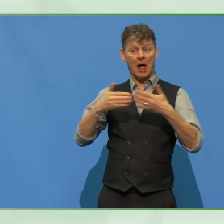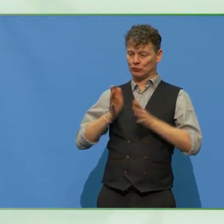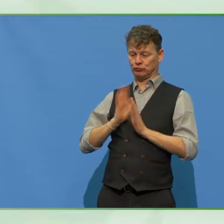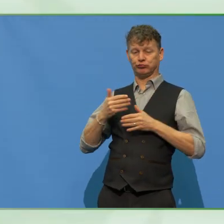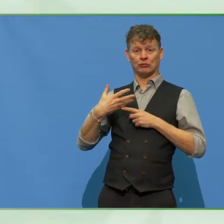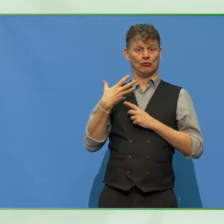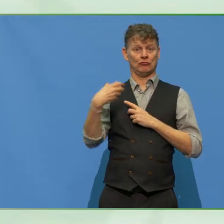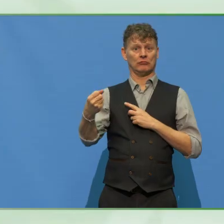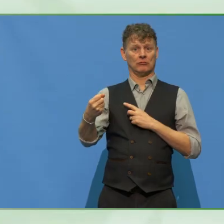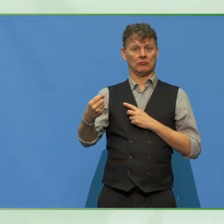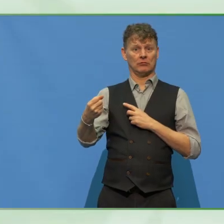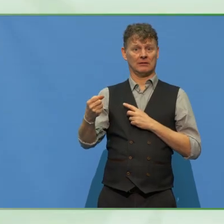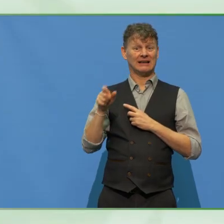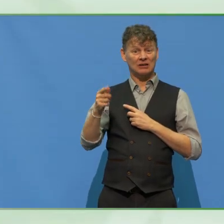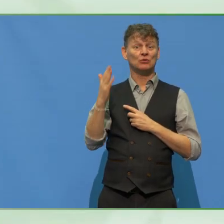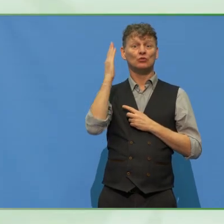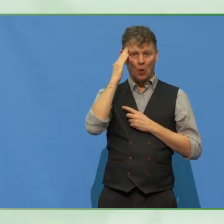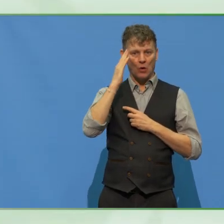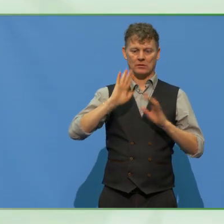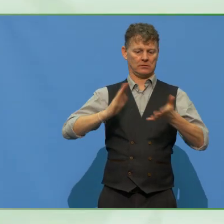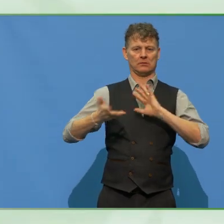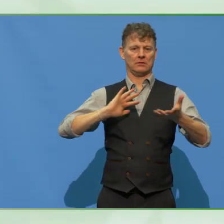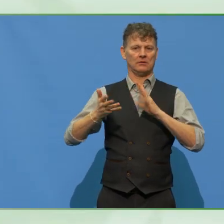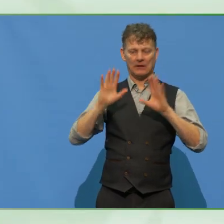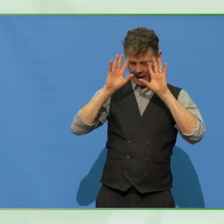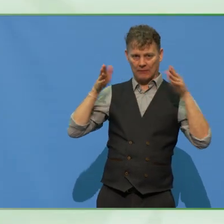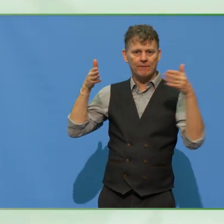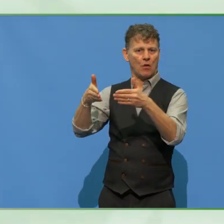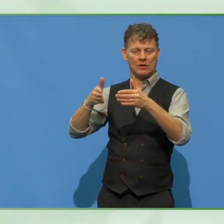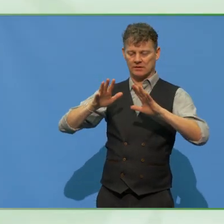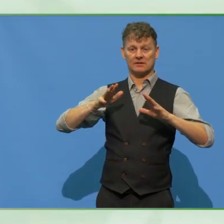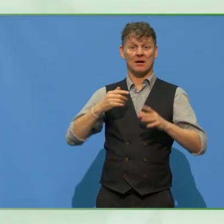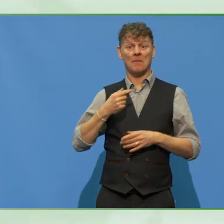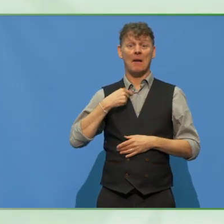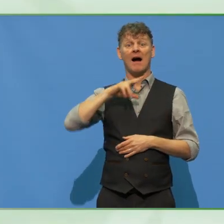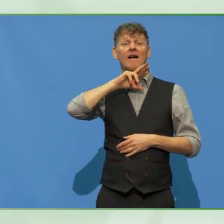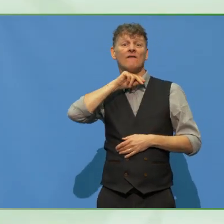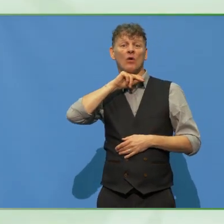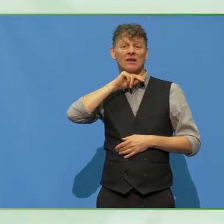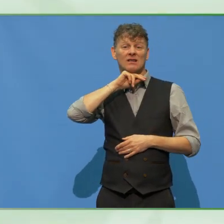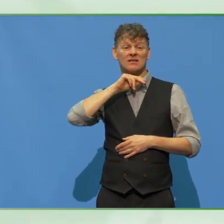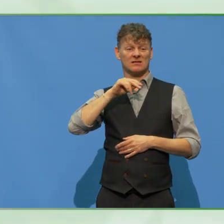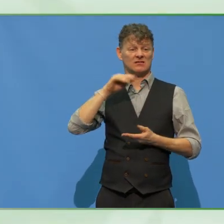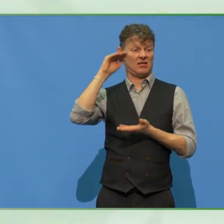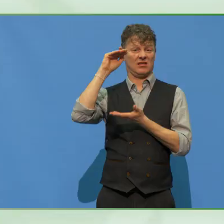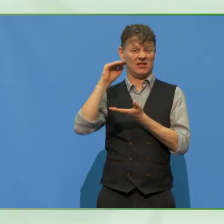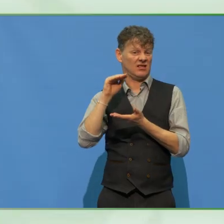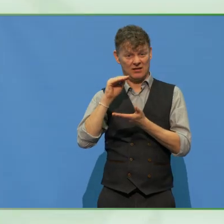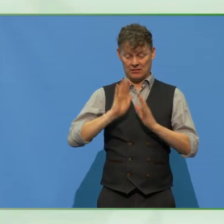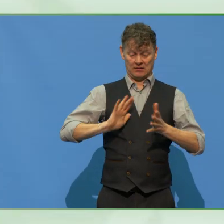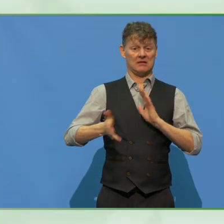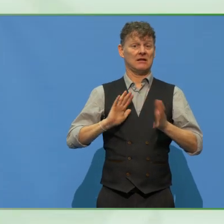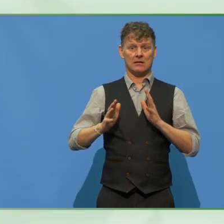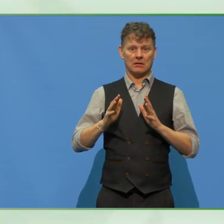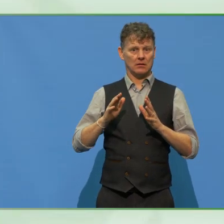knows when people are using their hands, and it can really put the focus on, even when my voice is not coming through spoken, it's coming through hands